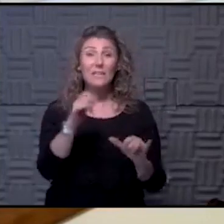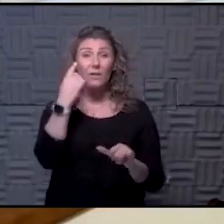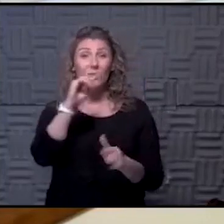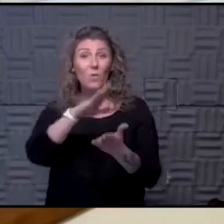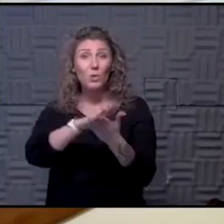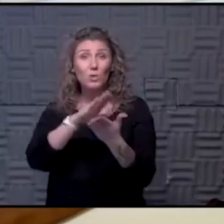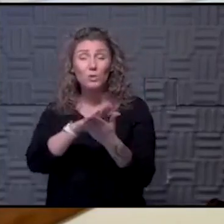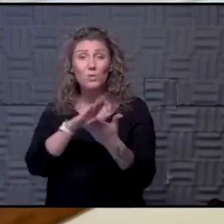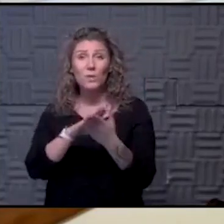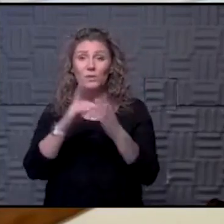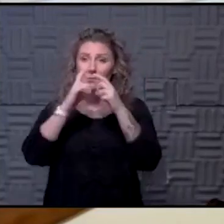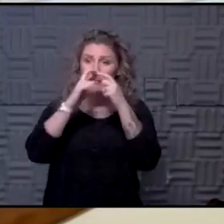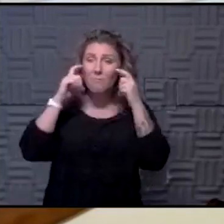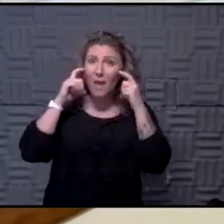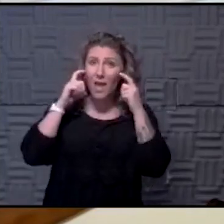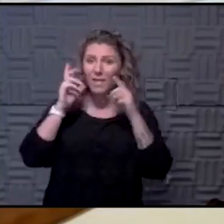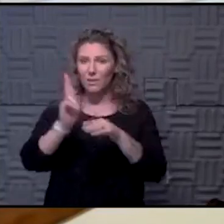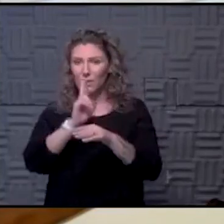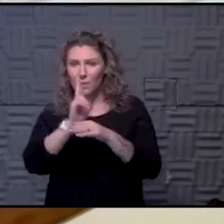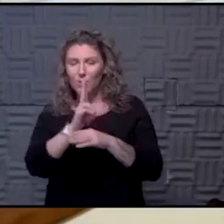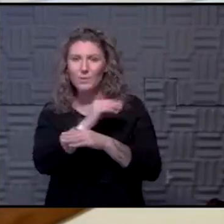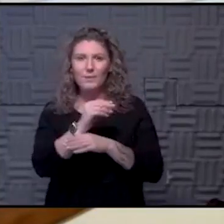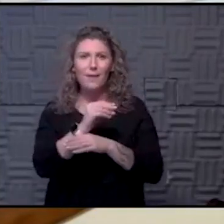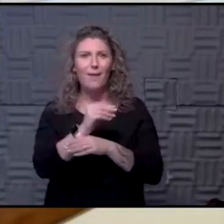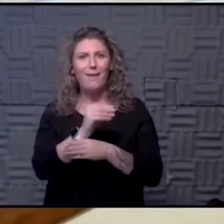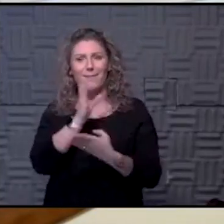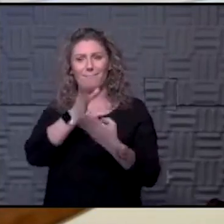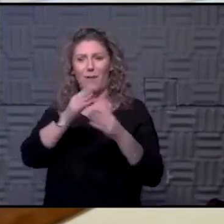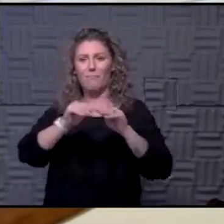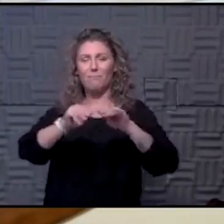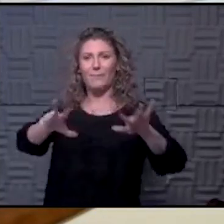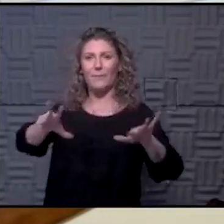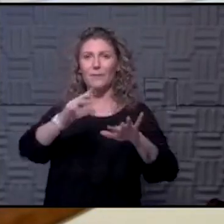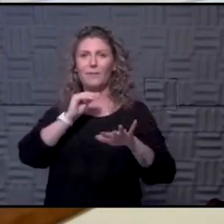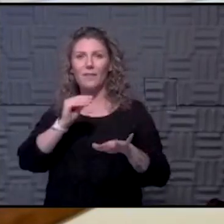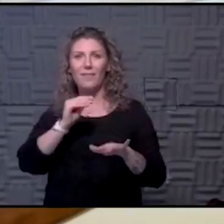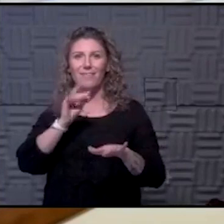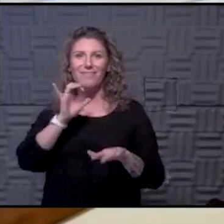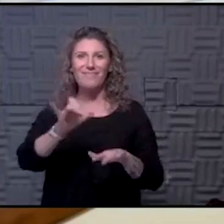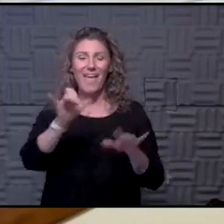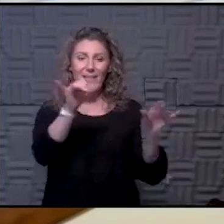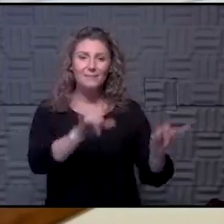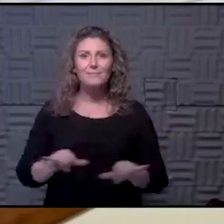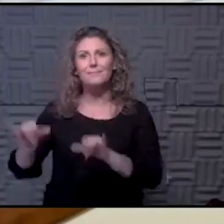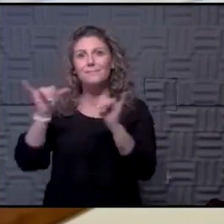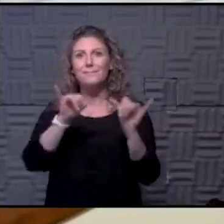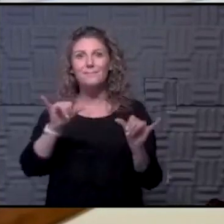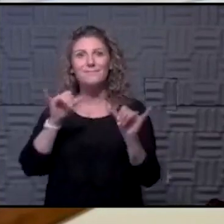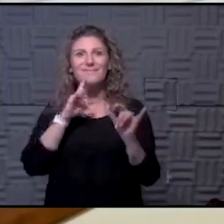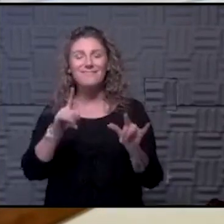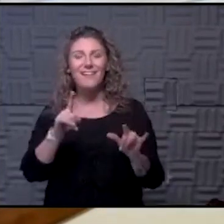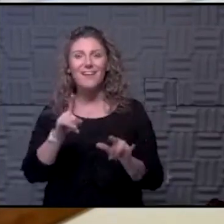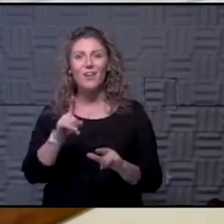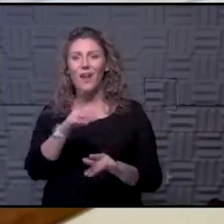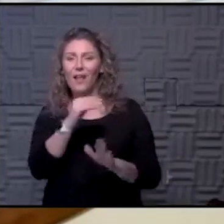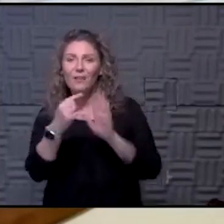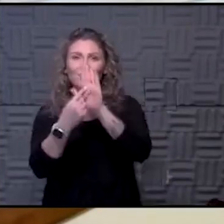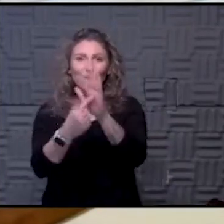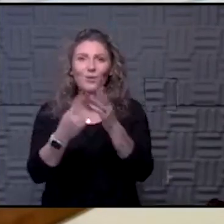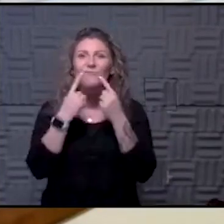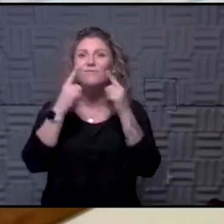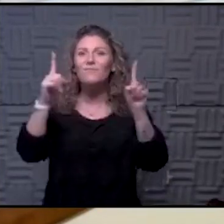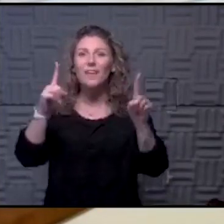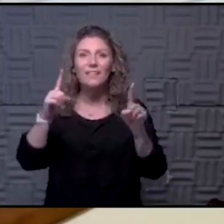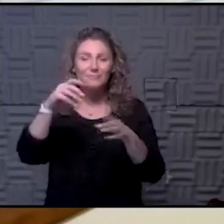schools, where mask wearing and our mitigation strategies are kind of the gold standard in our community. And we've been able to show that they're effective in